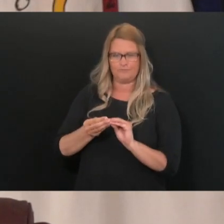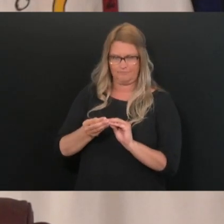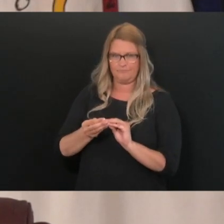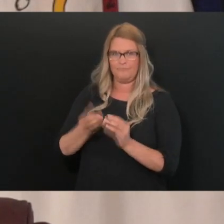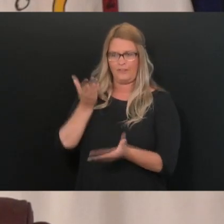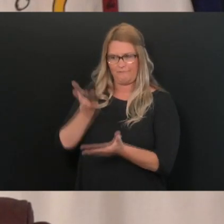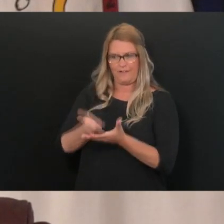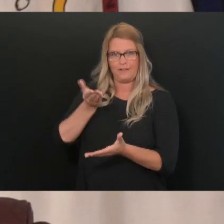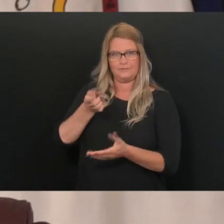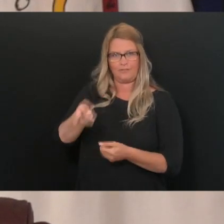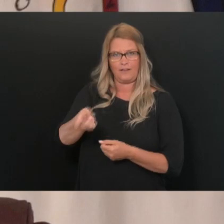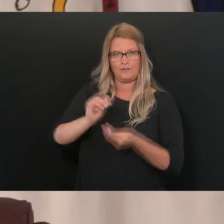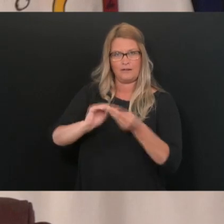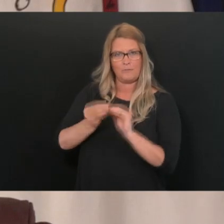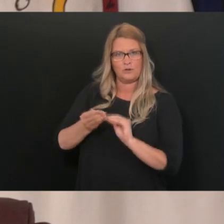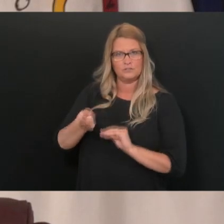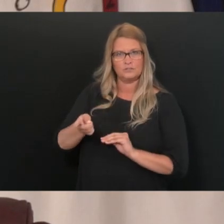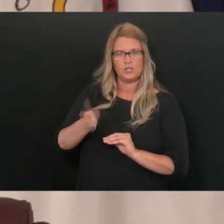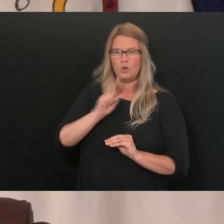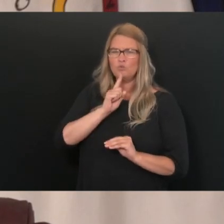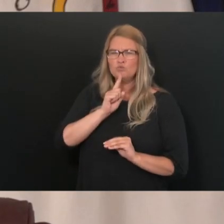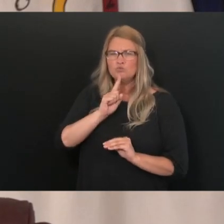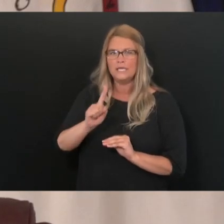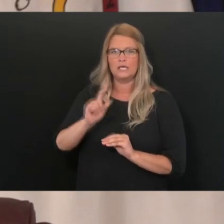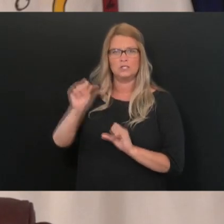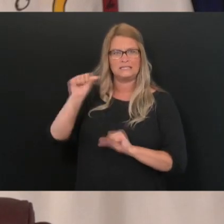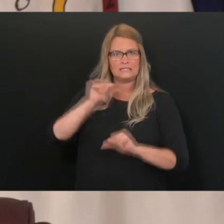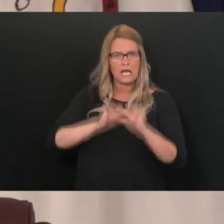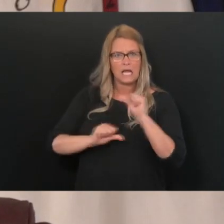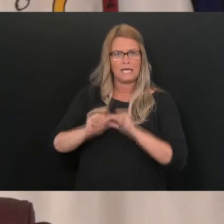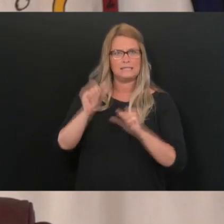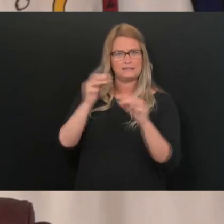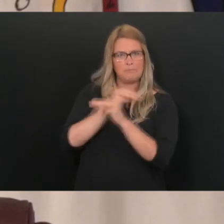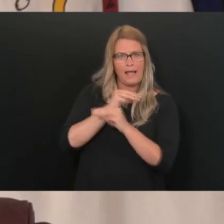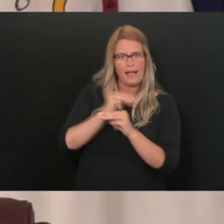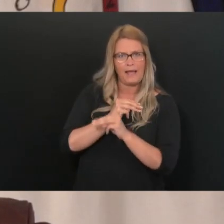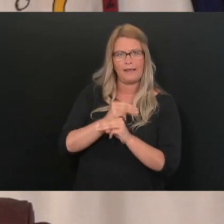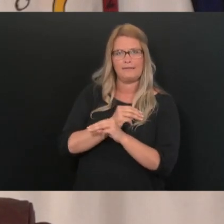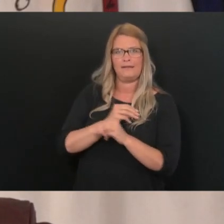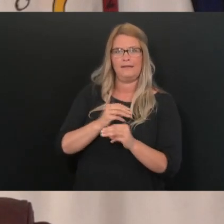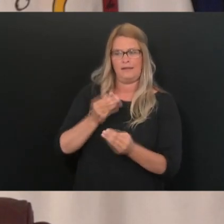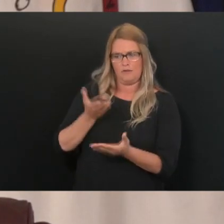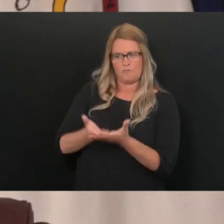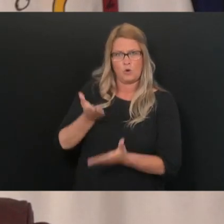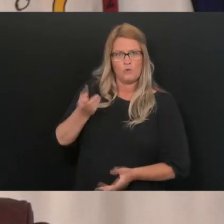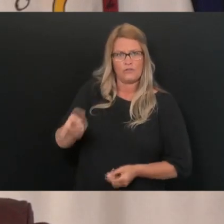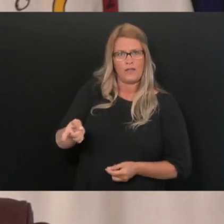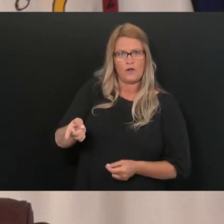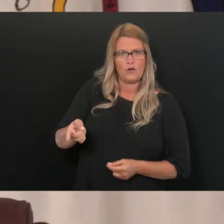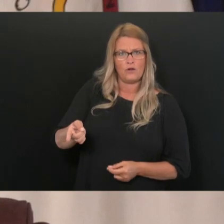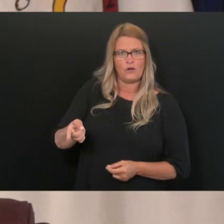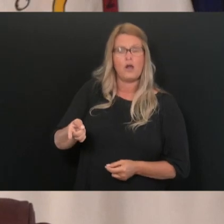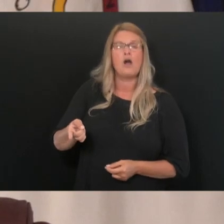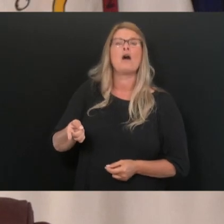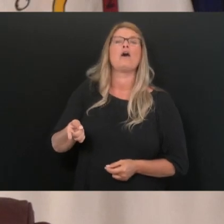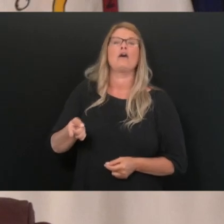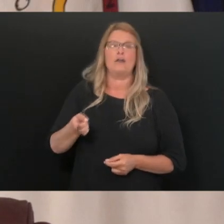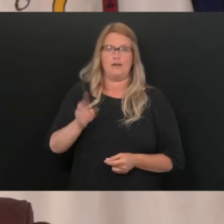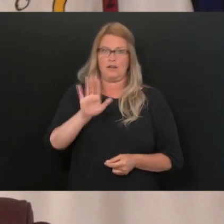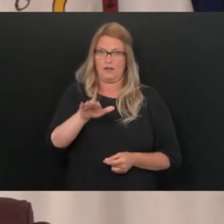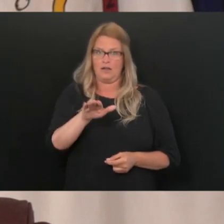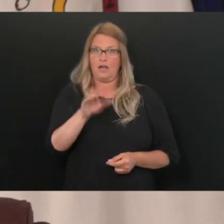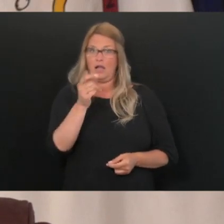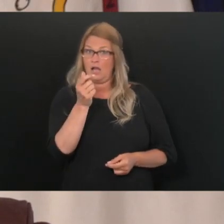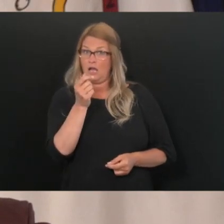see, we have some real science, some real math to what we're doing. And even though,